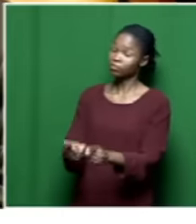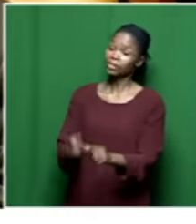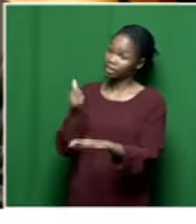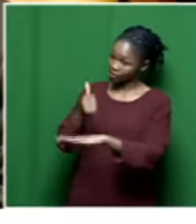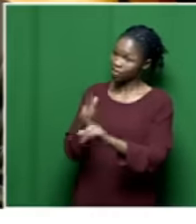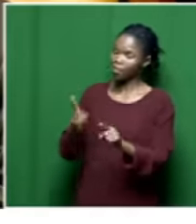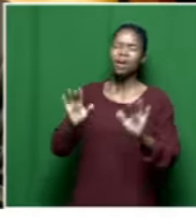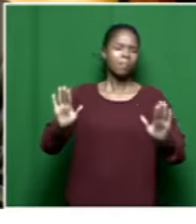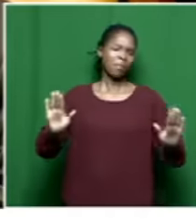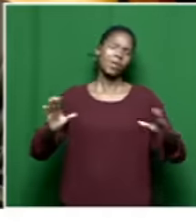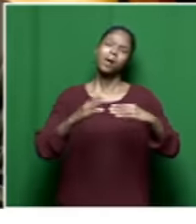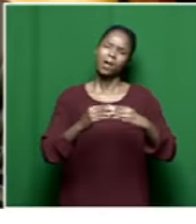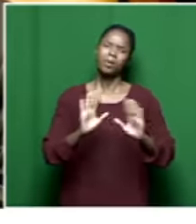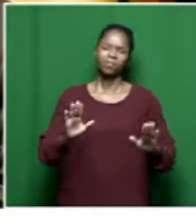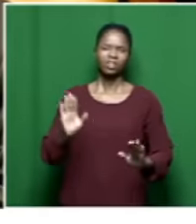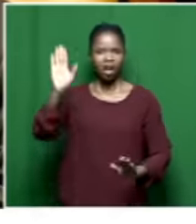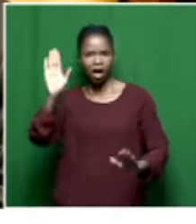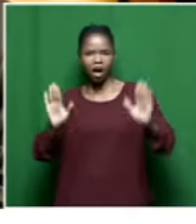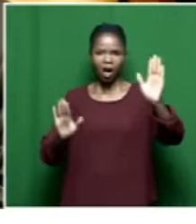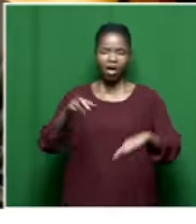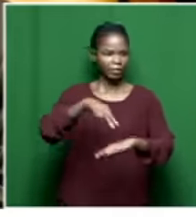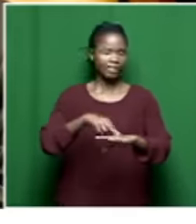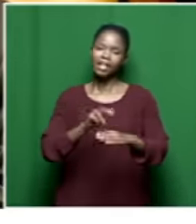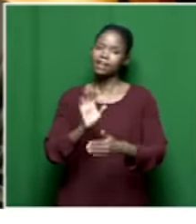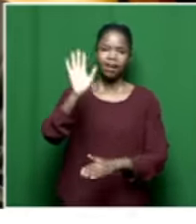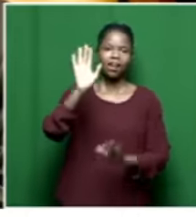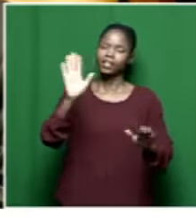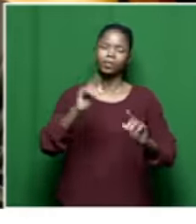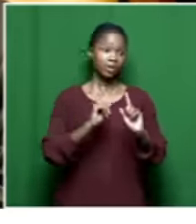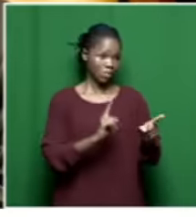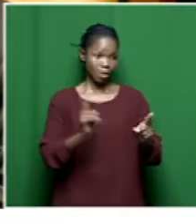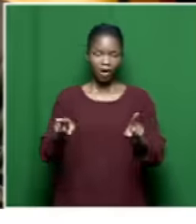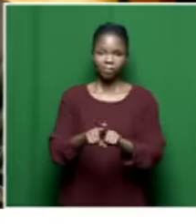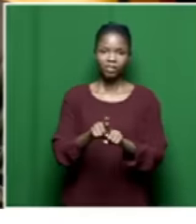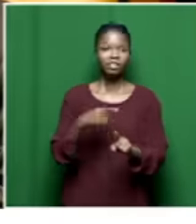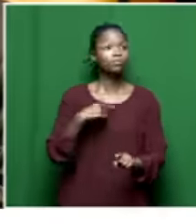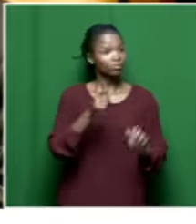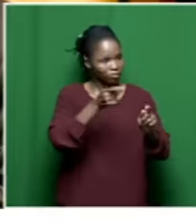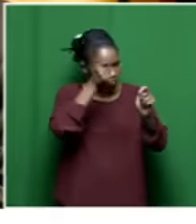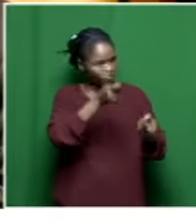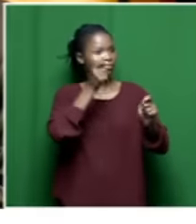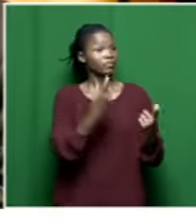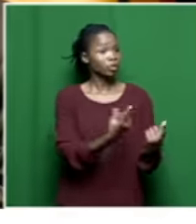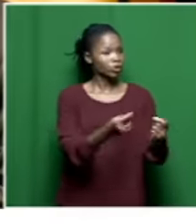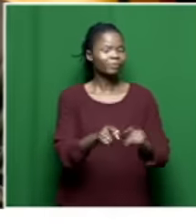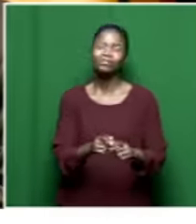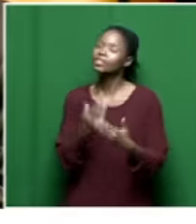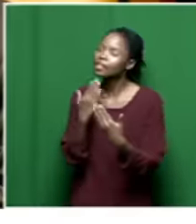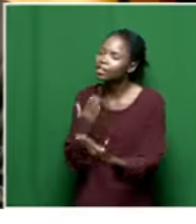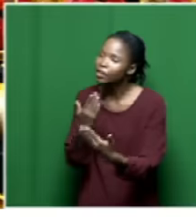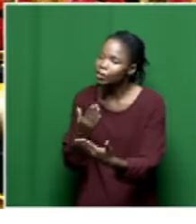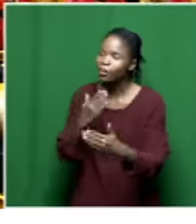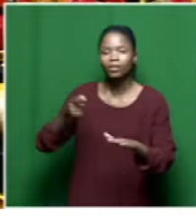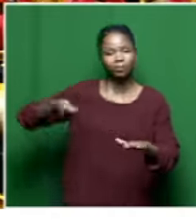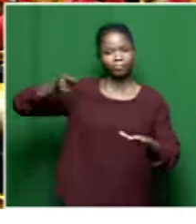Speaker. Honorable members, please do not stand before you are recognized. Honorable Mulder, you are recognized. Thank you,